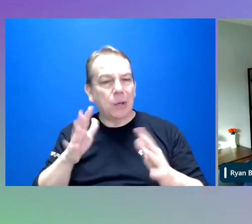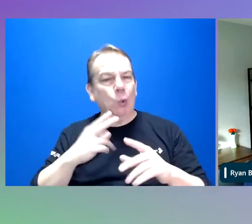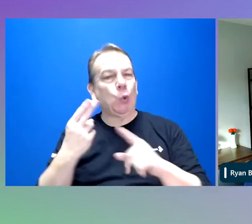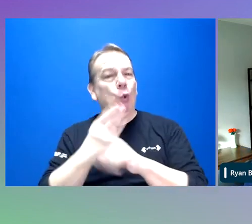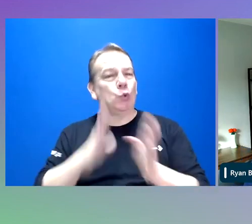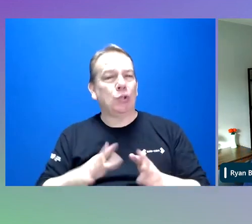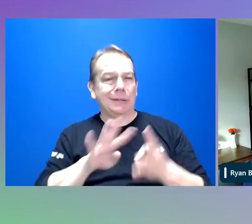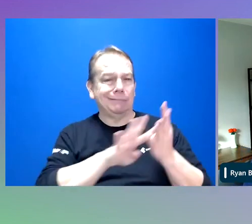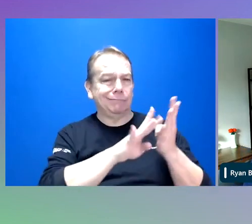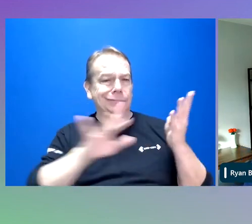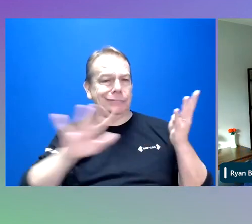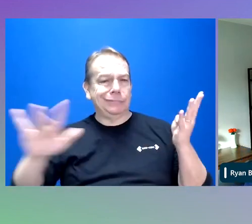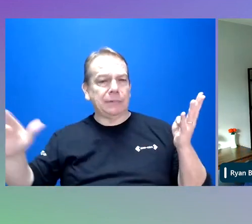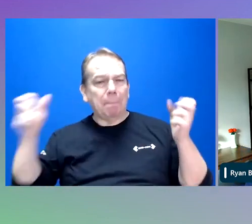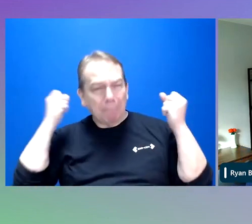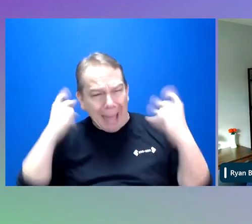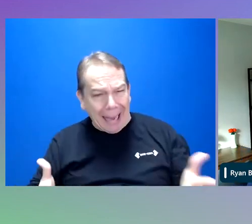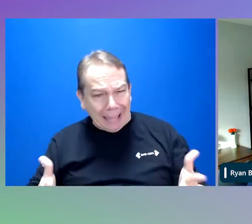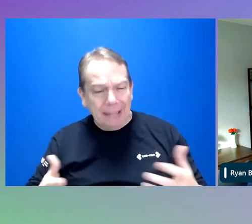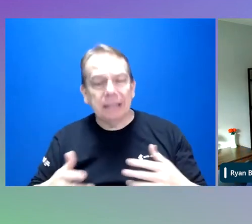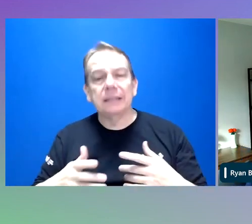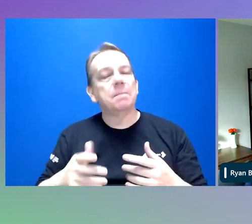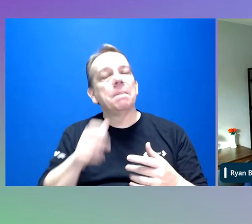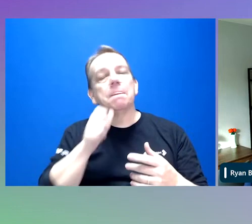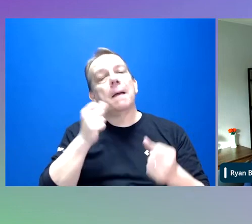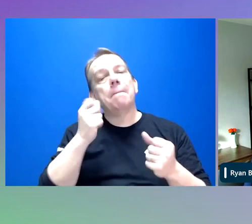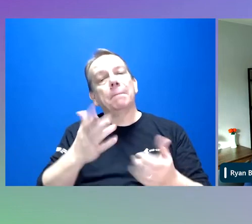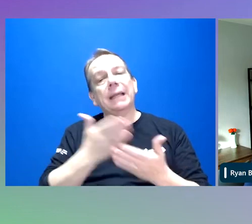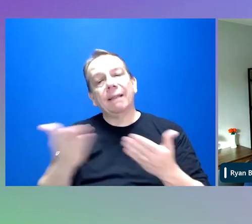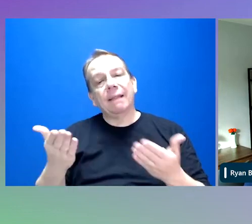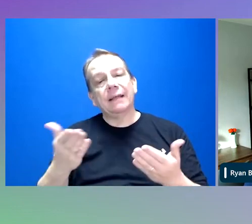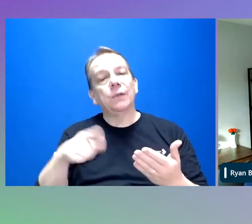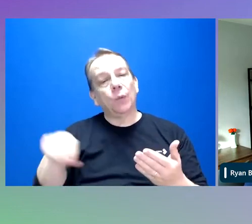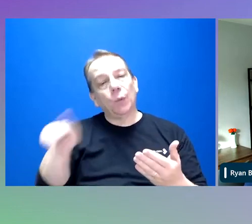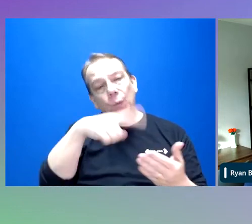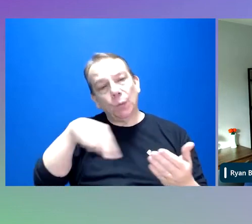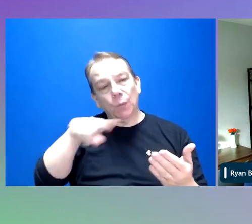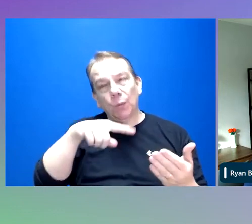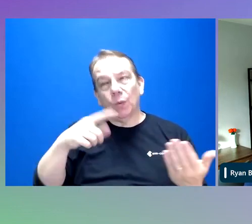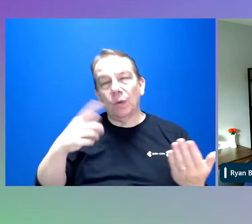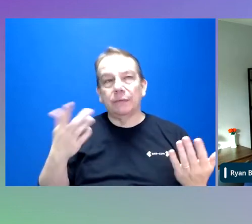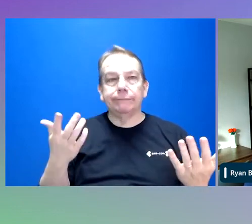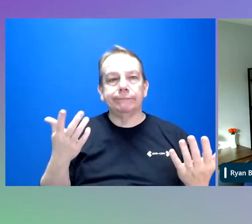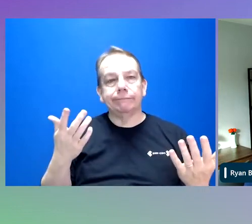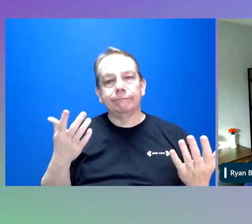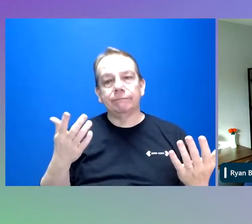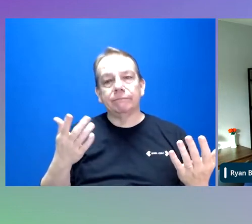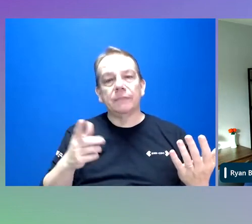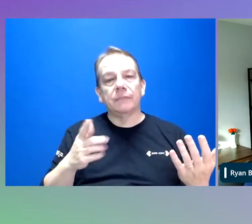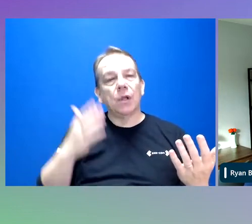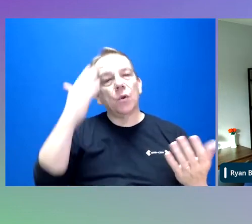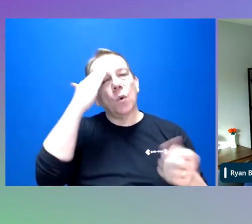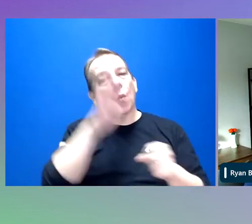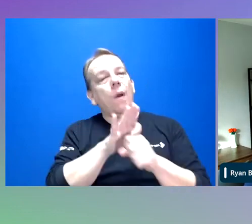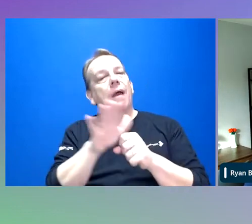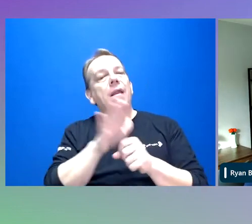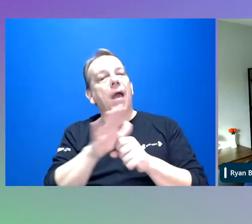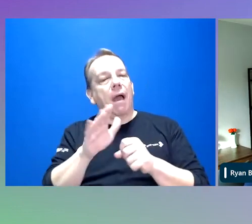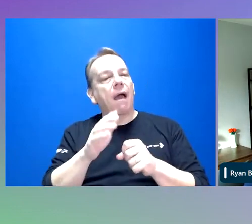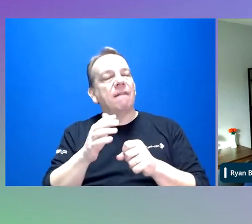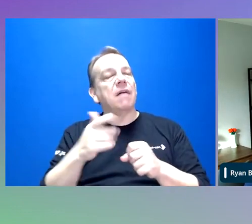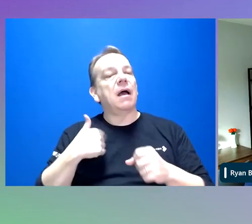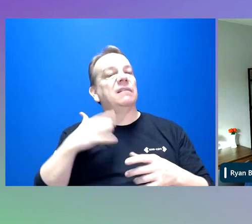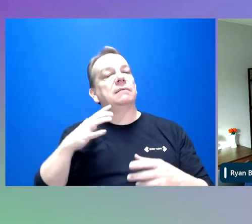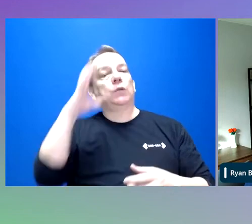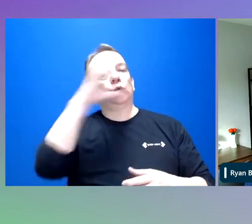there's not many things that you really know enough to make assumptions about. If you